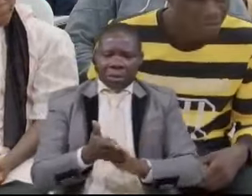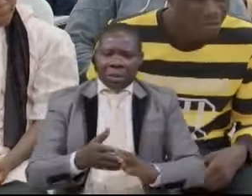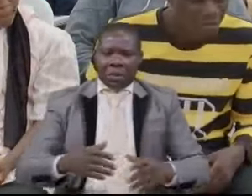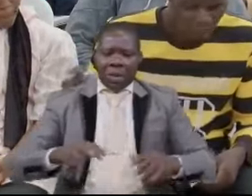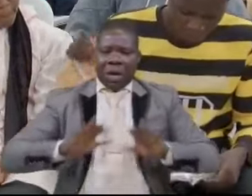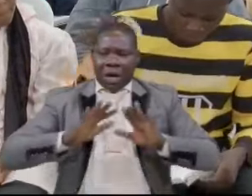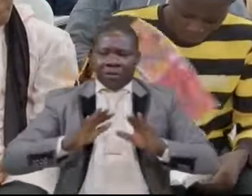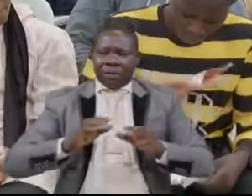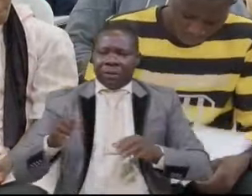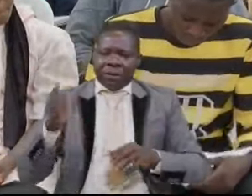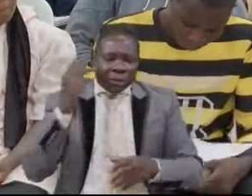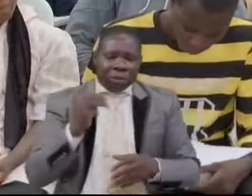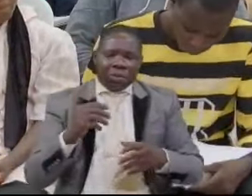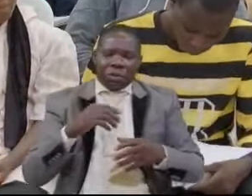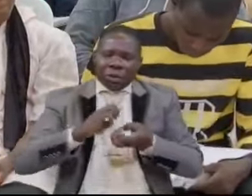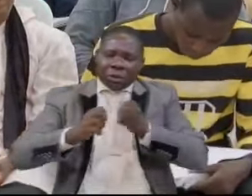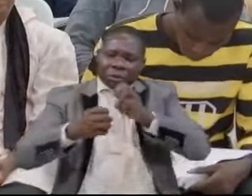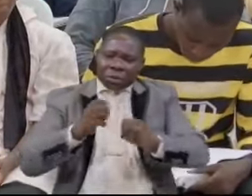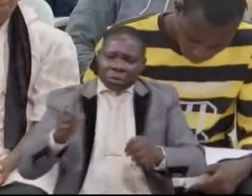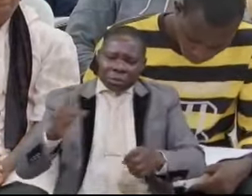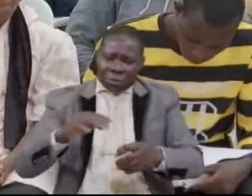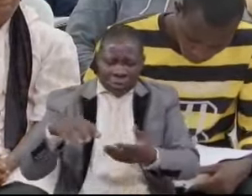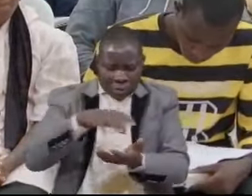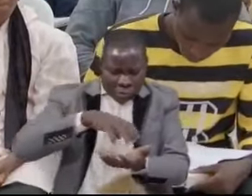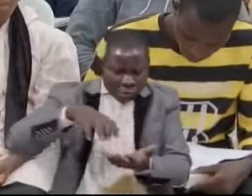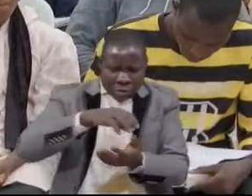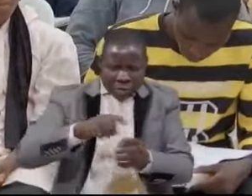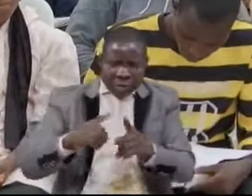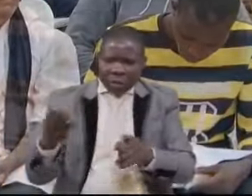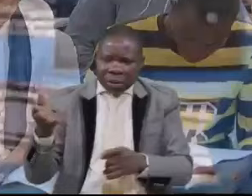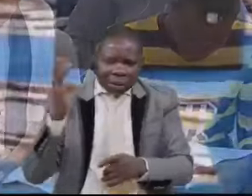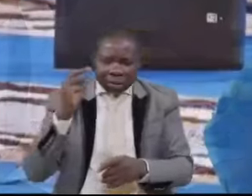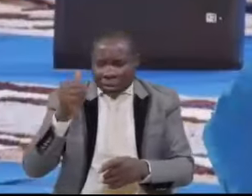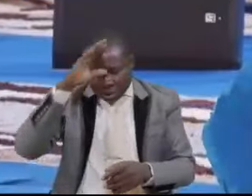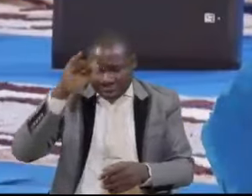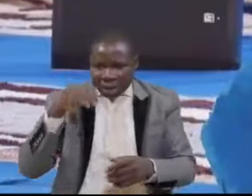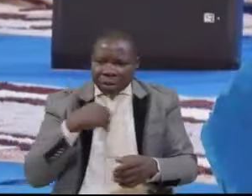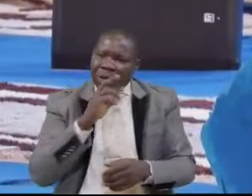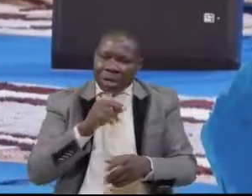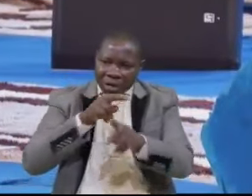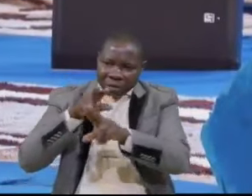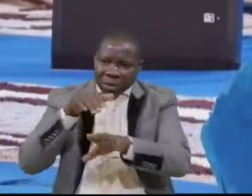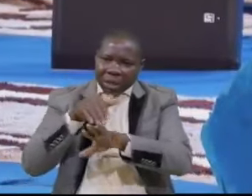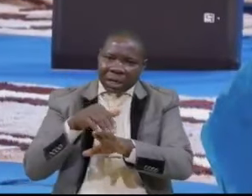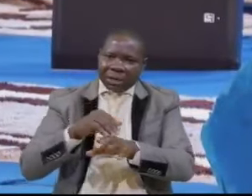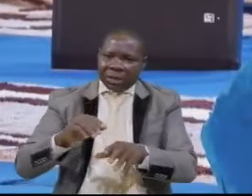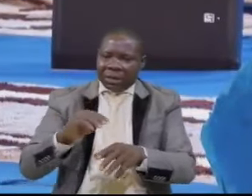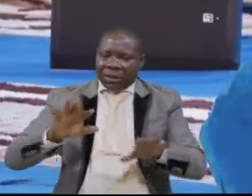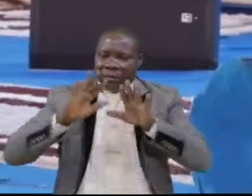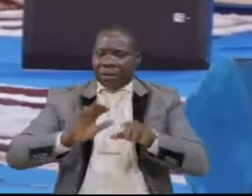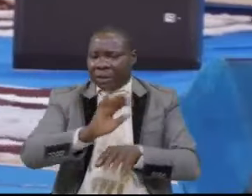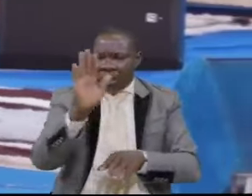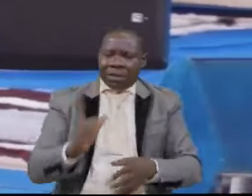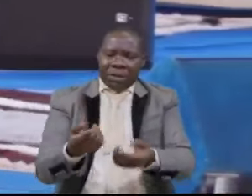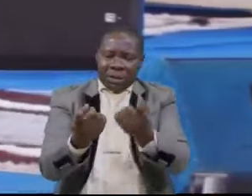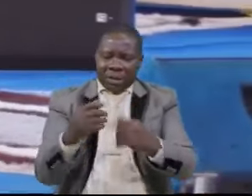troubled, he was confused. But there's a man that we're looking at. Fear never came into his heart. You